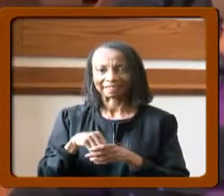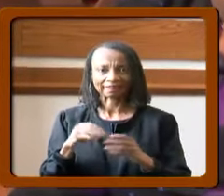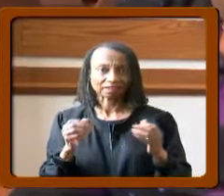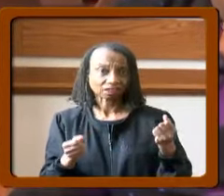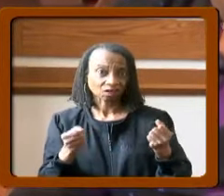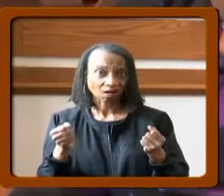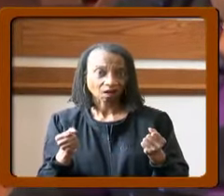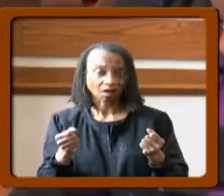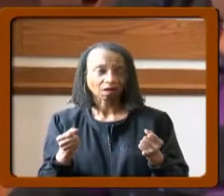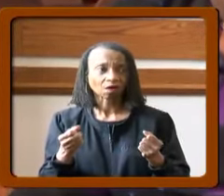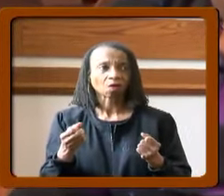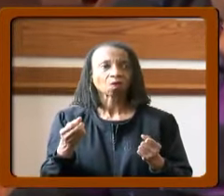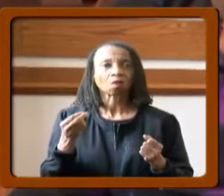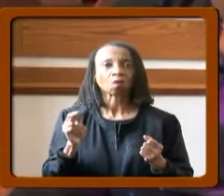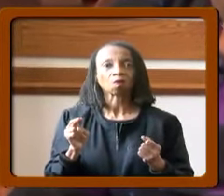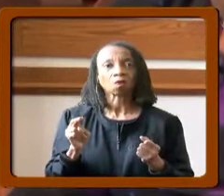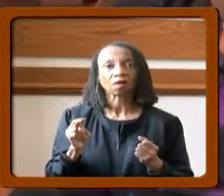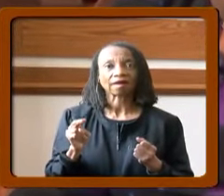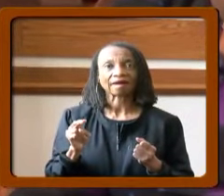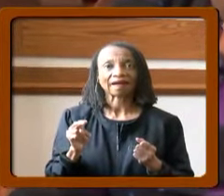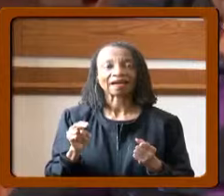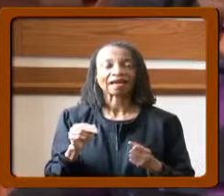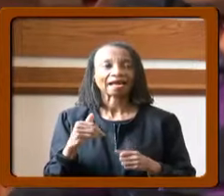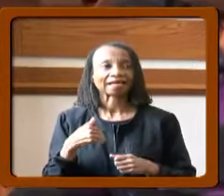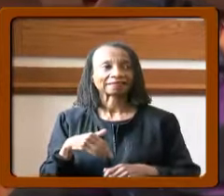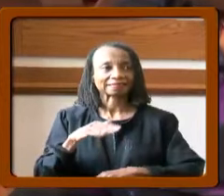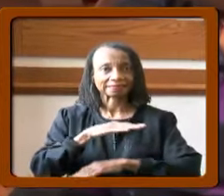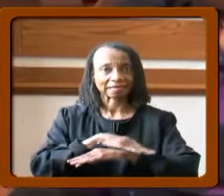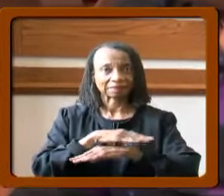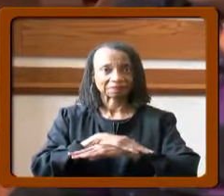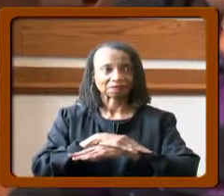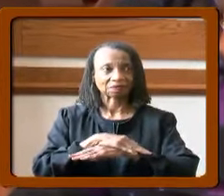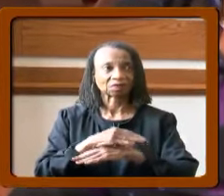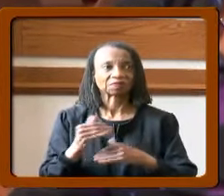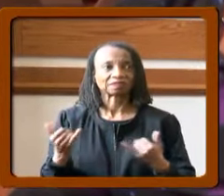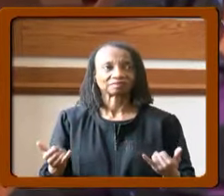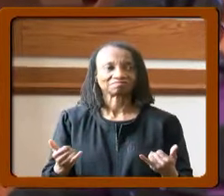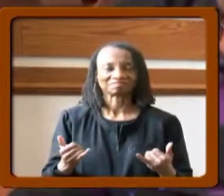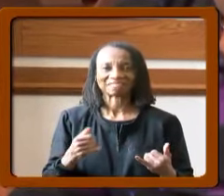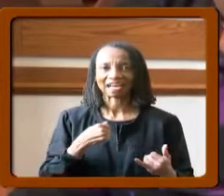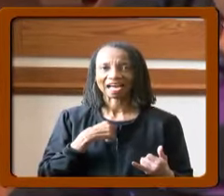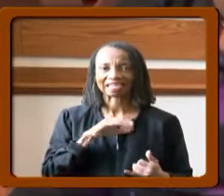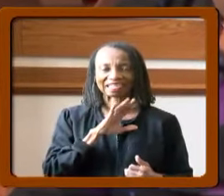or at the table. I can never seem to escape